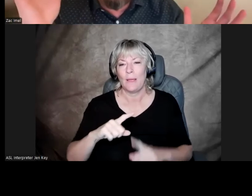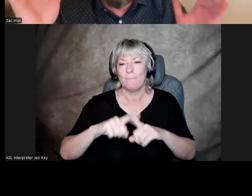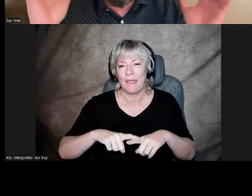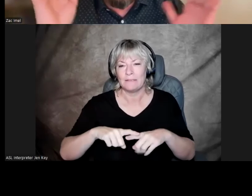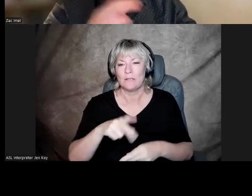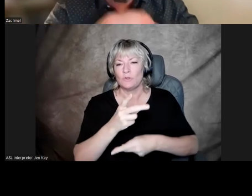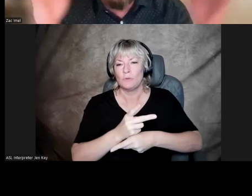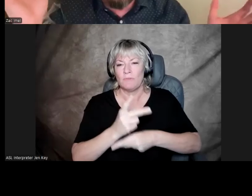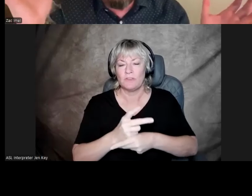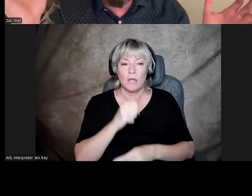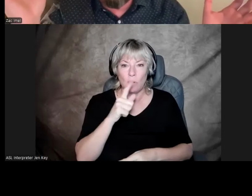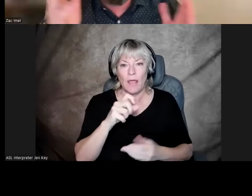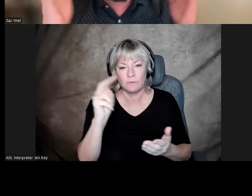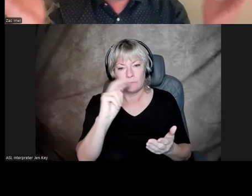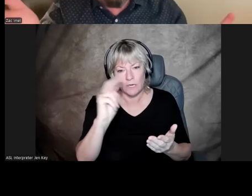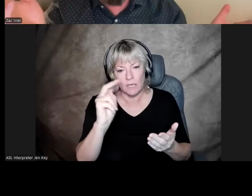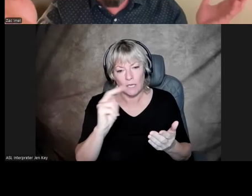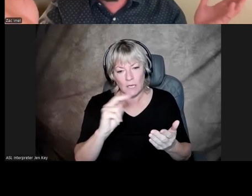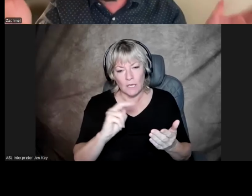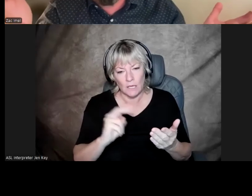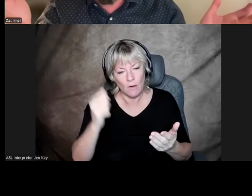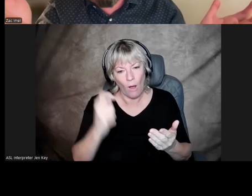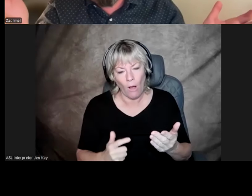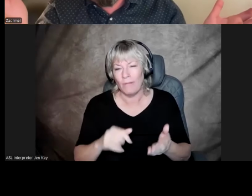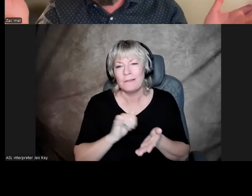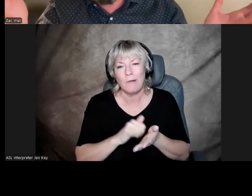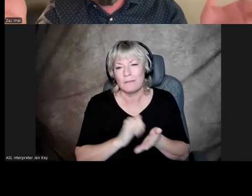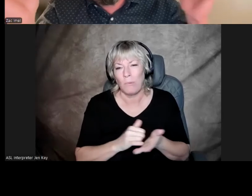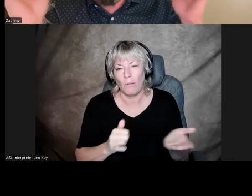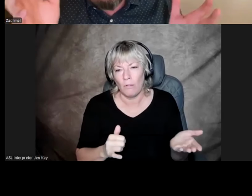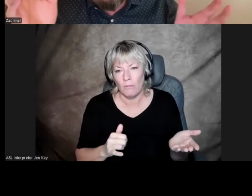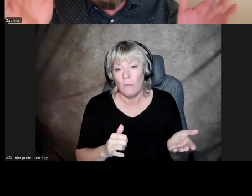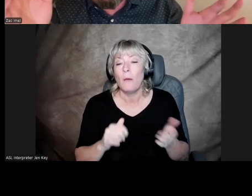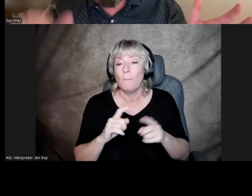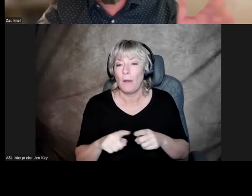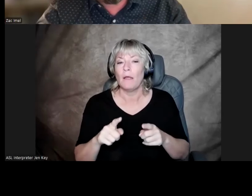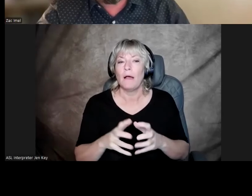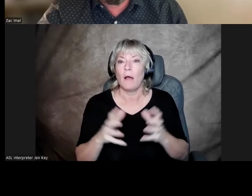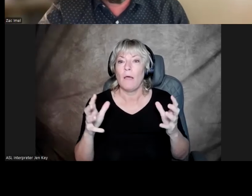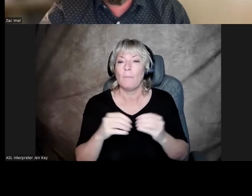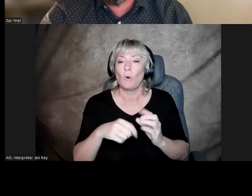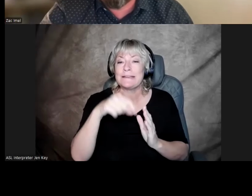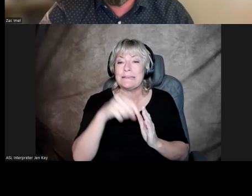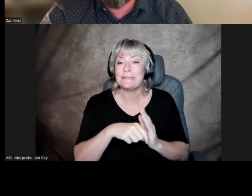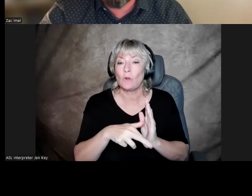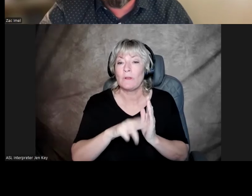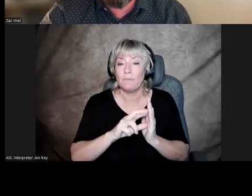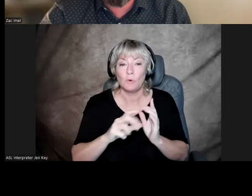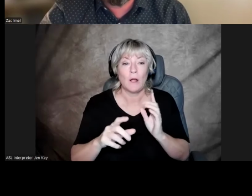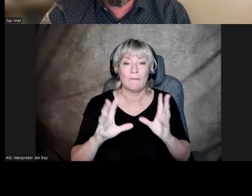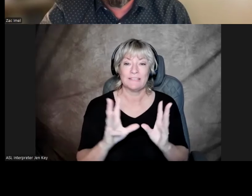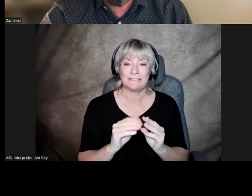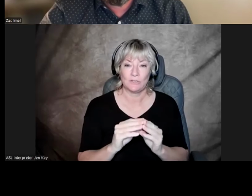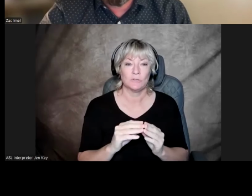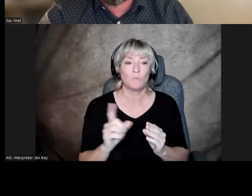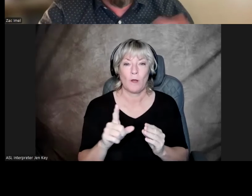to manually scan everything myself, because you just can't possibly do that. And you can do a much more detailed review of the sessions where you think you really want